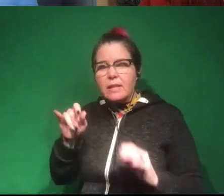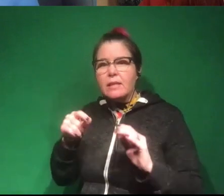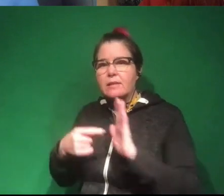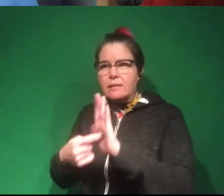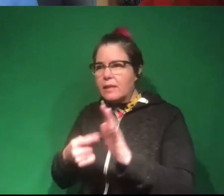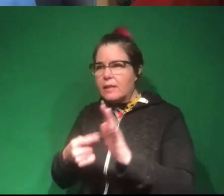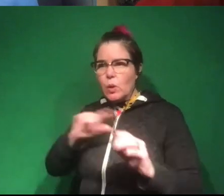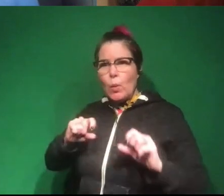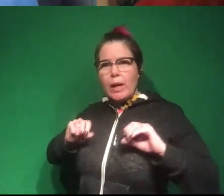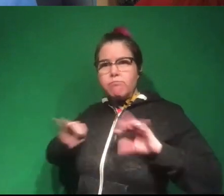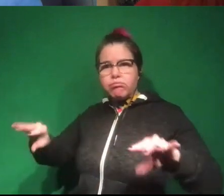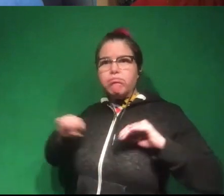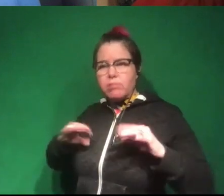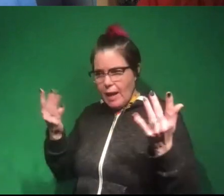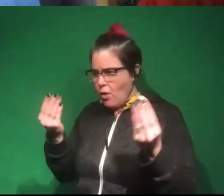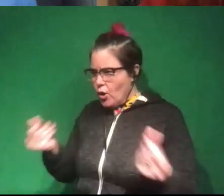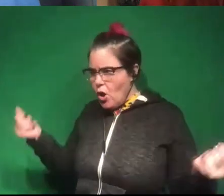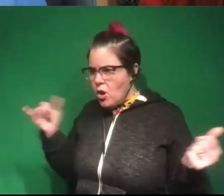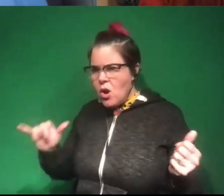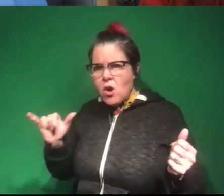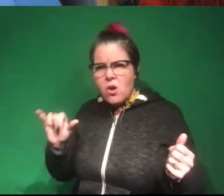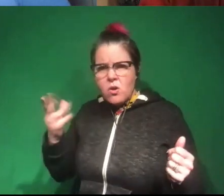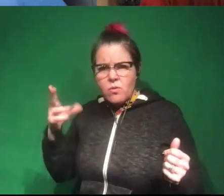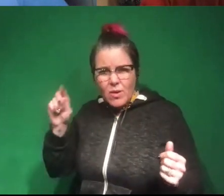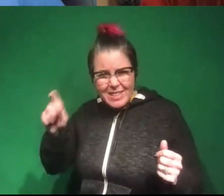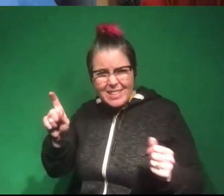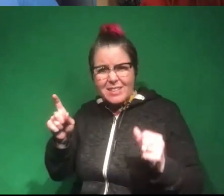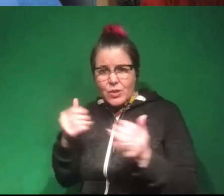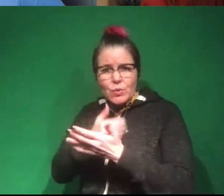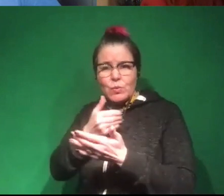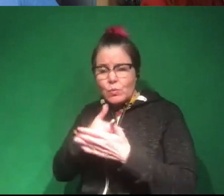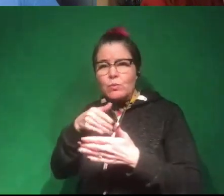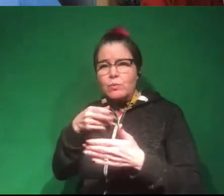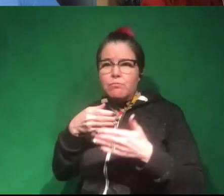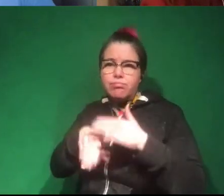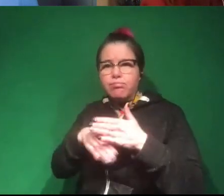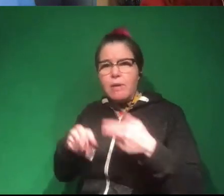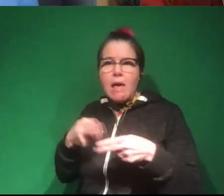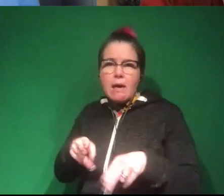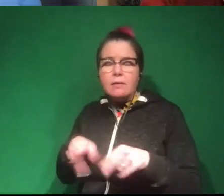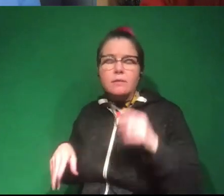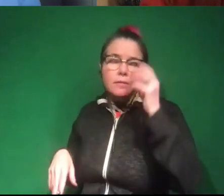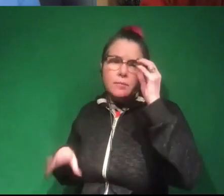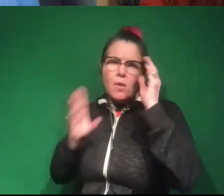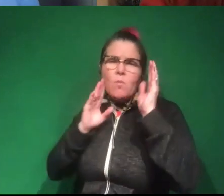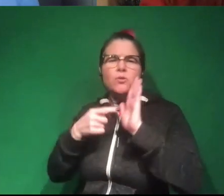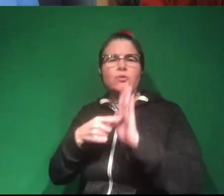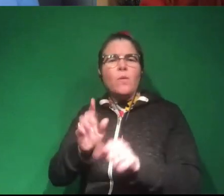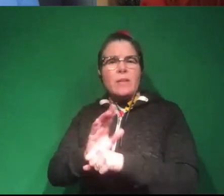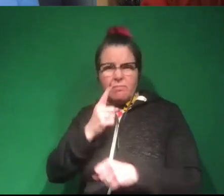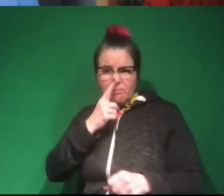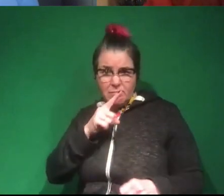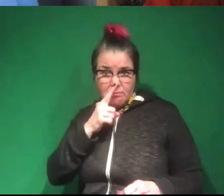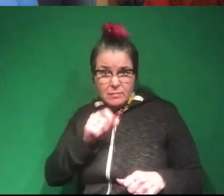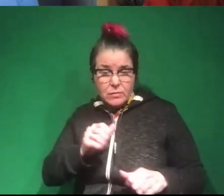gone away? And now they're like, oh no, we need to have another reproductive. So I can actually show a video if that's okay, share